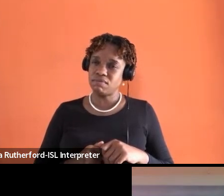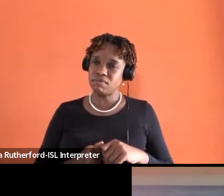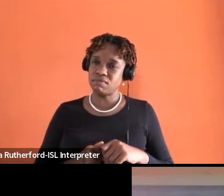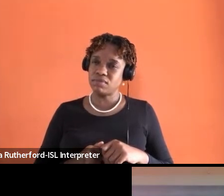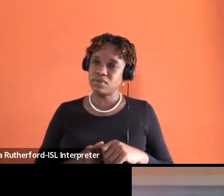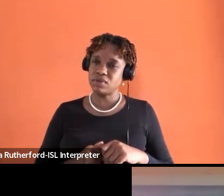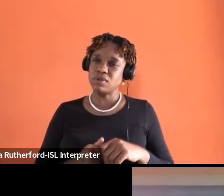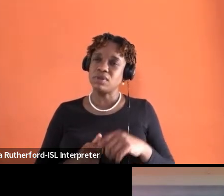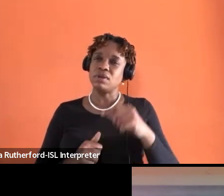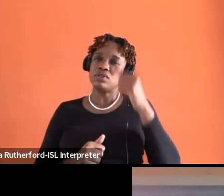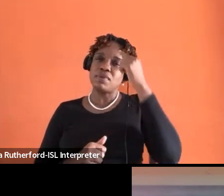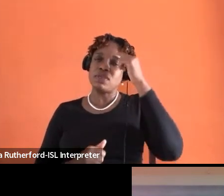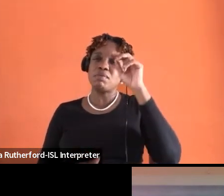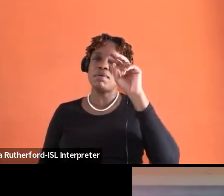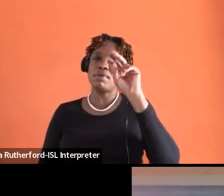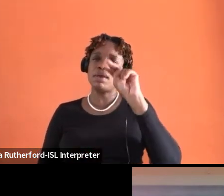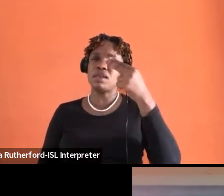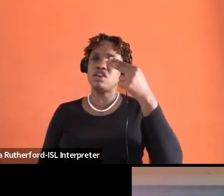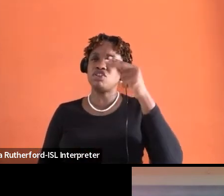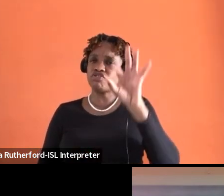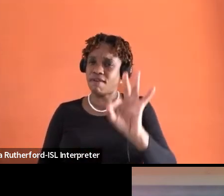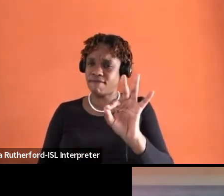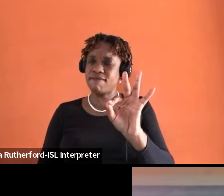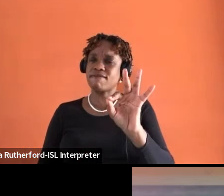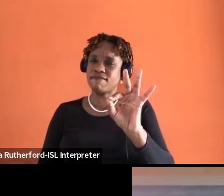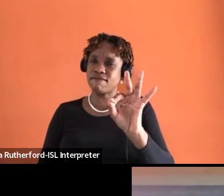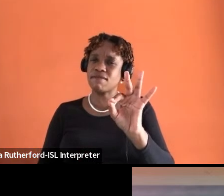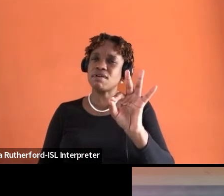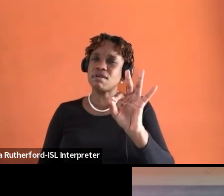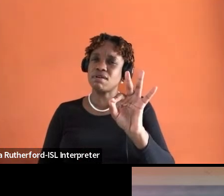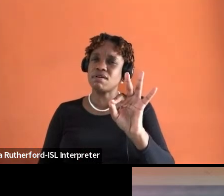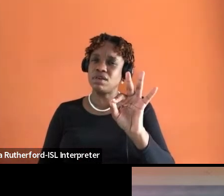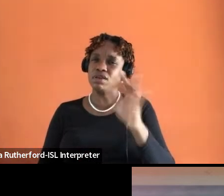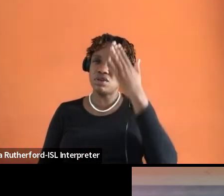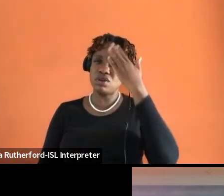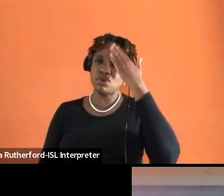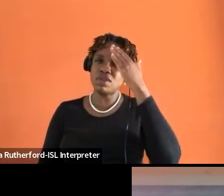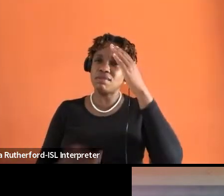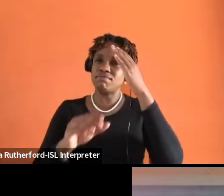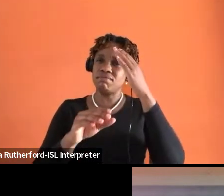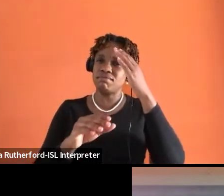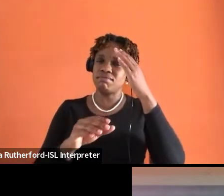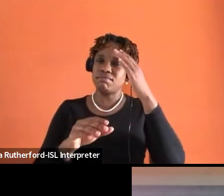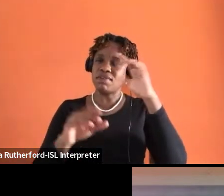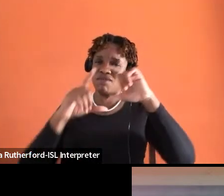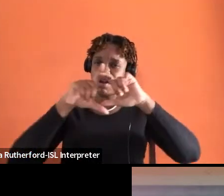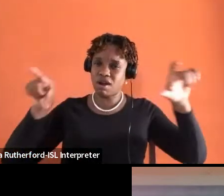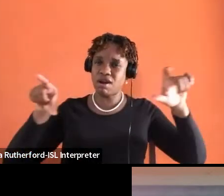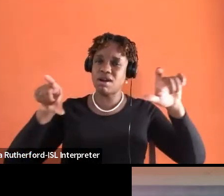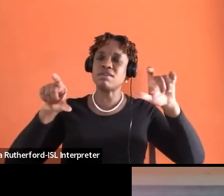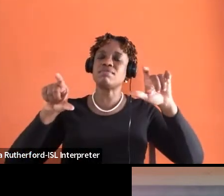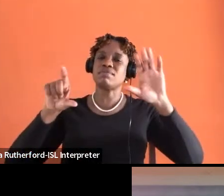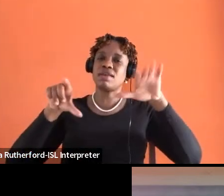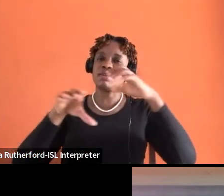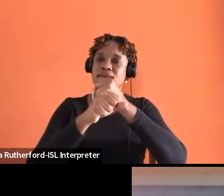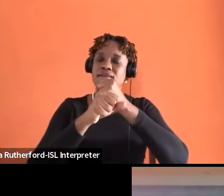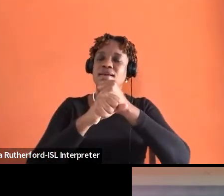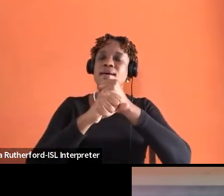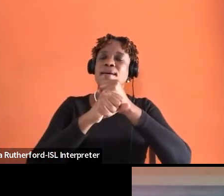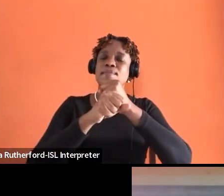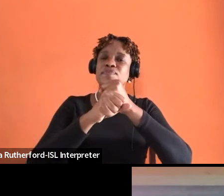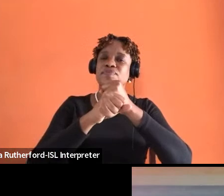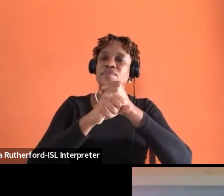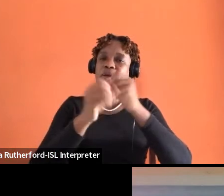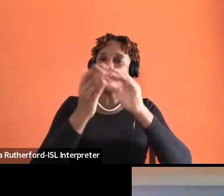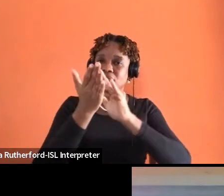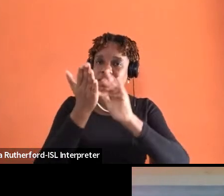Health Fund system in terms of our drug subsidy program. So there's need for ongoing advocacy in that regard to be able